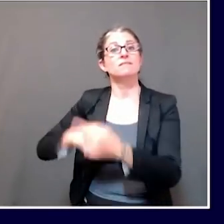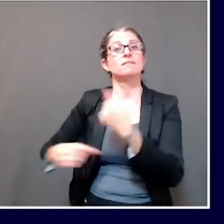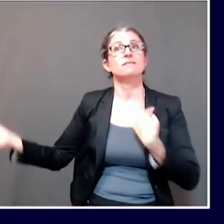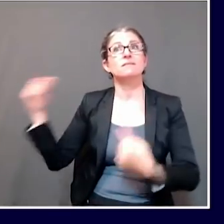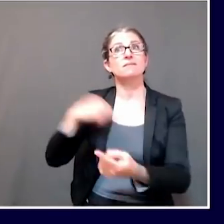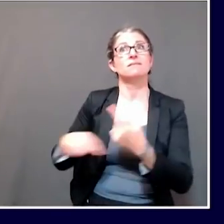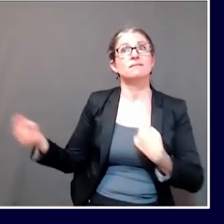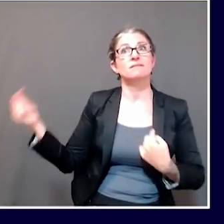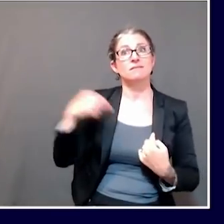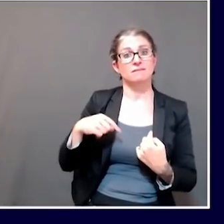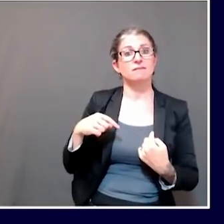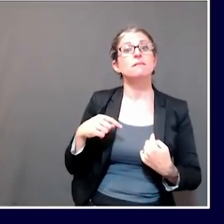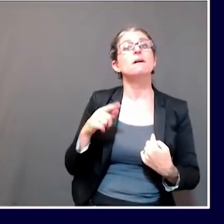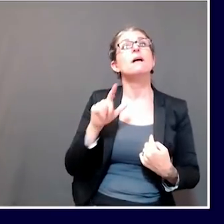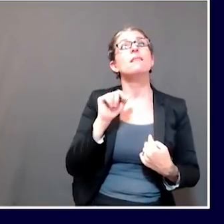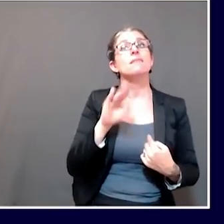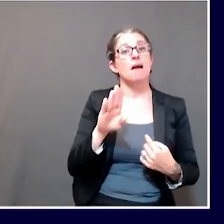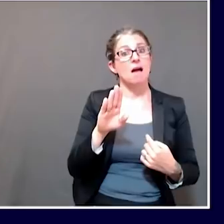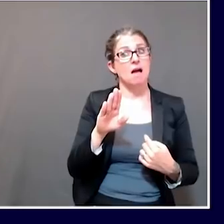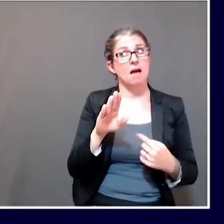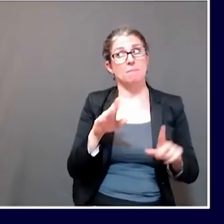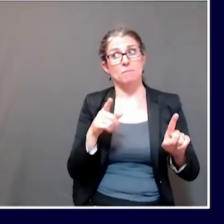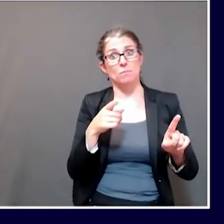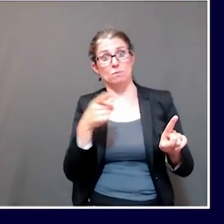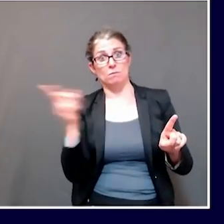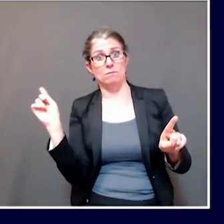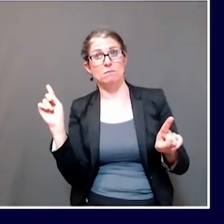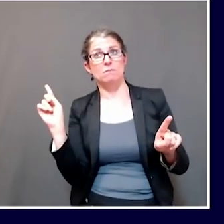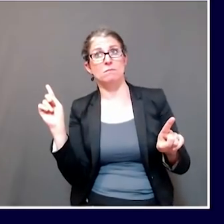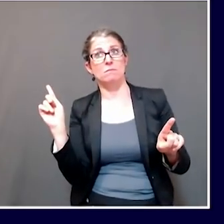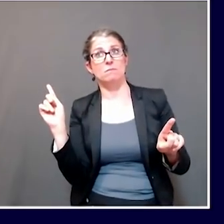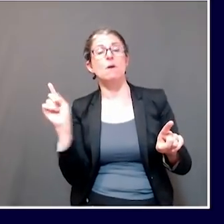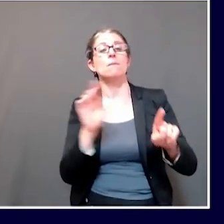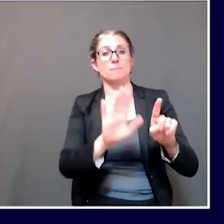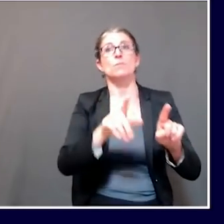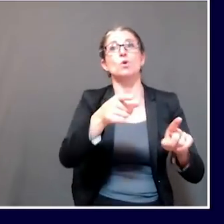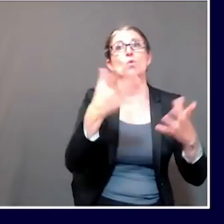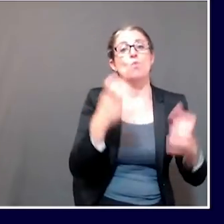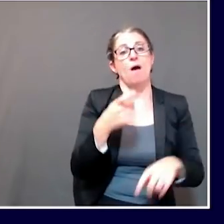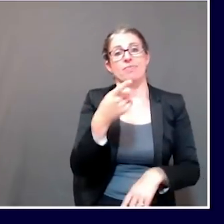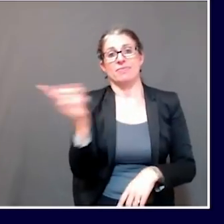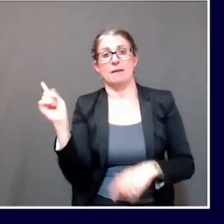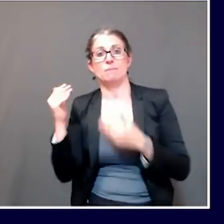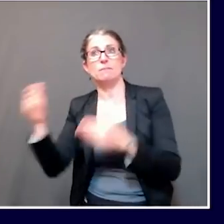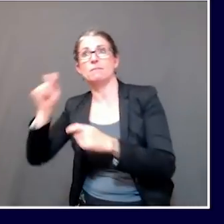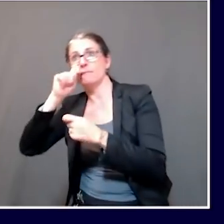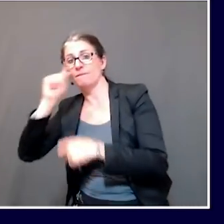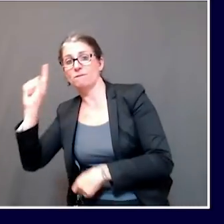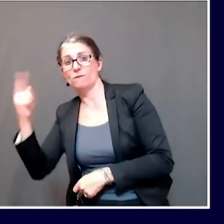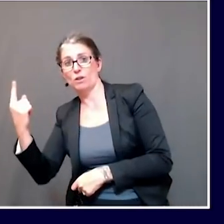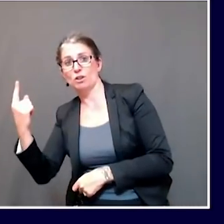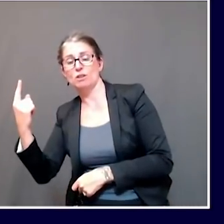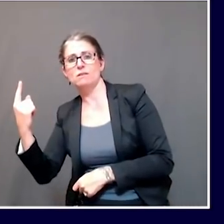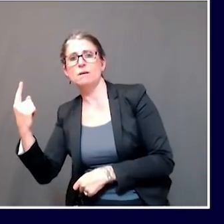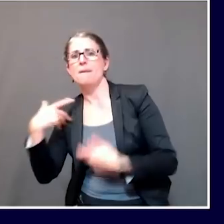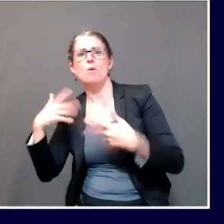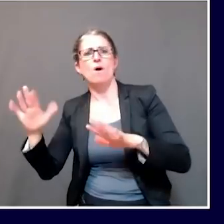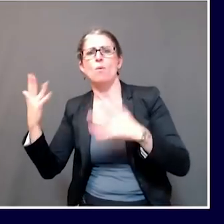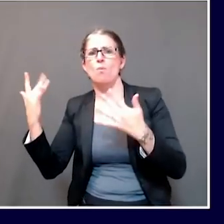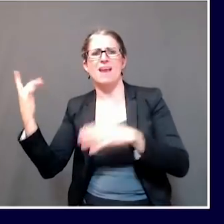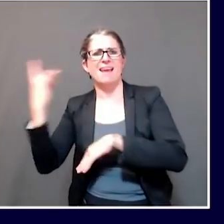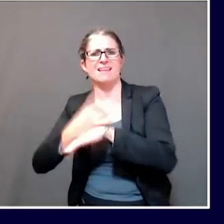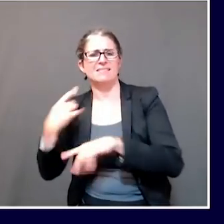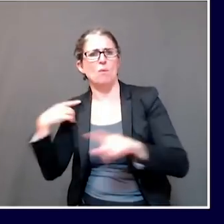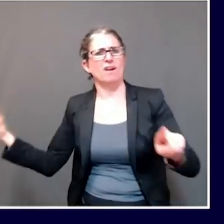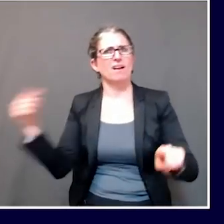of, you know, having to wait 8 days? Is it by utilizing this expanding swab and send system that we're setting up? So Dustin,